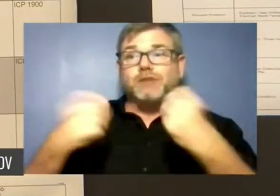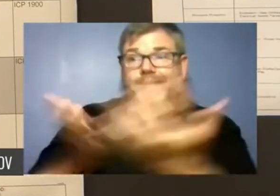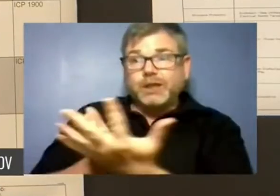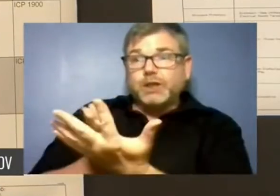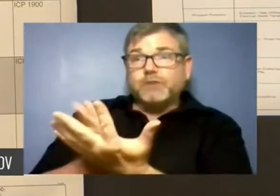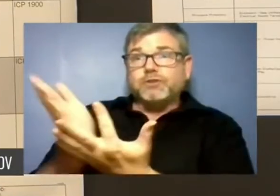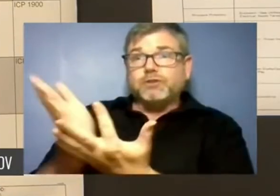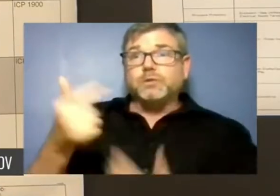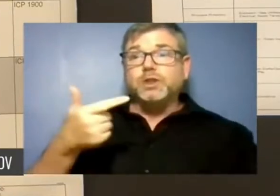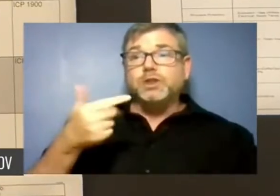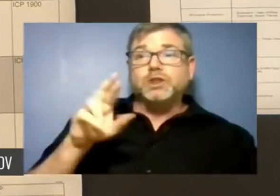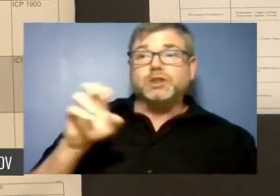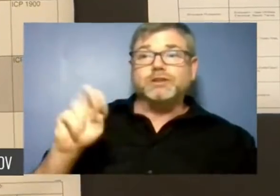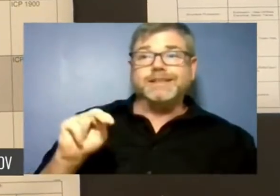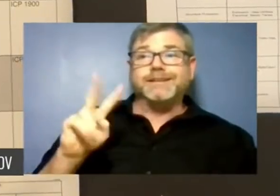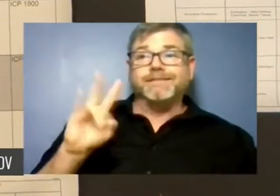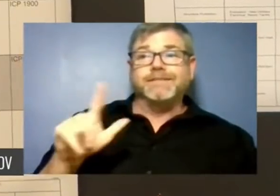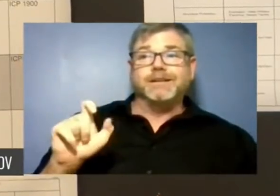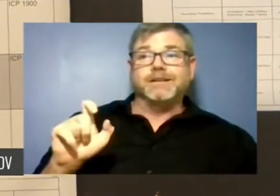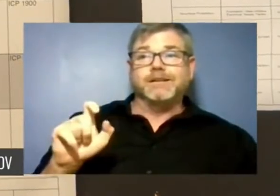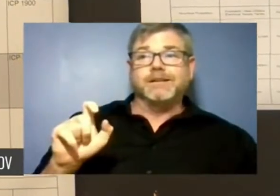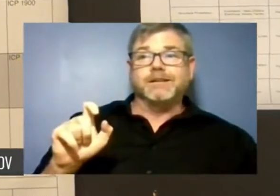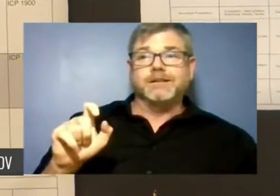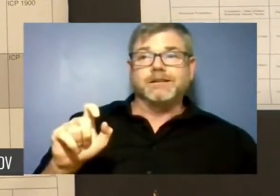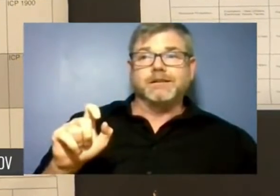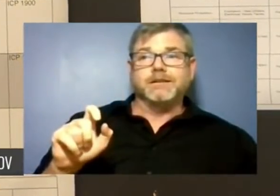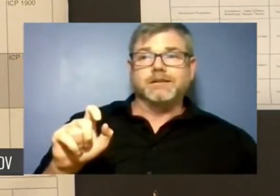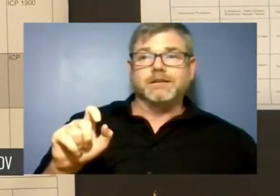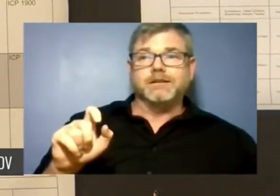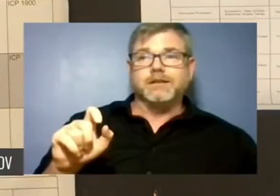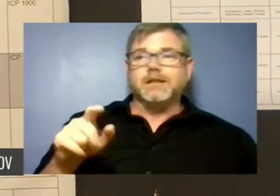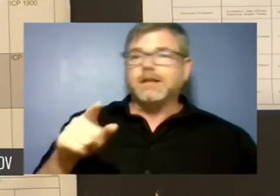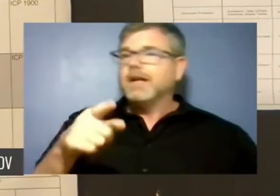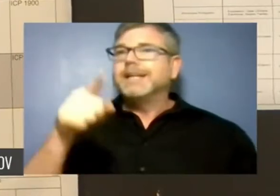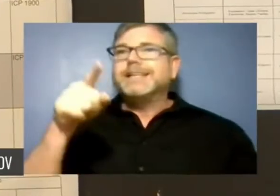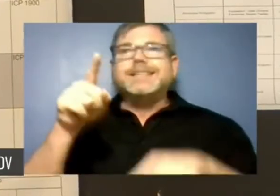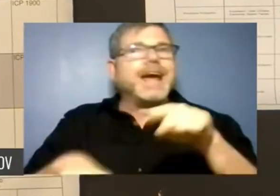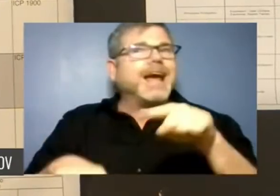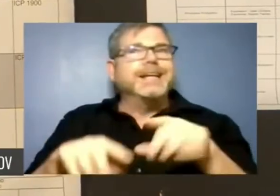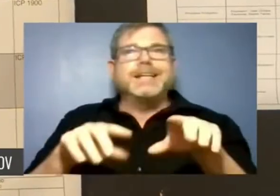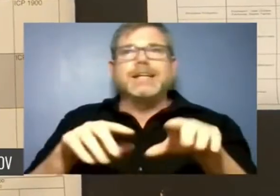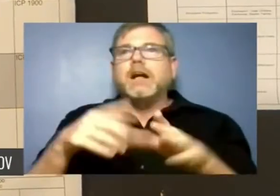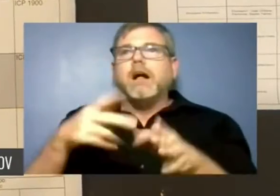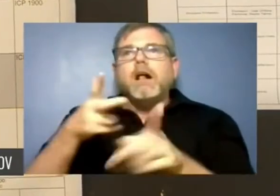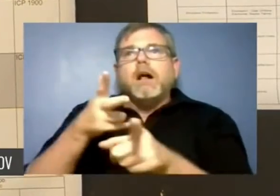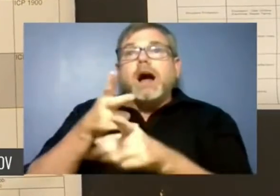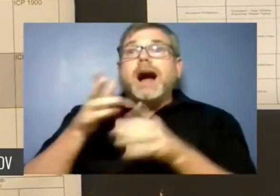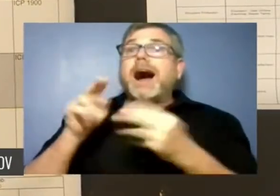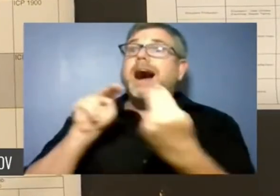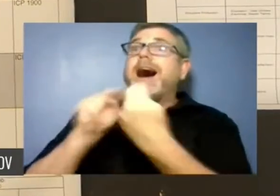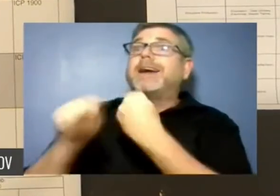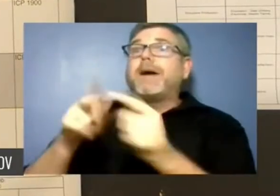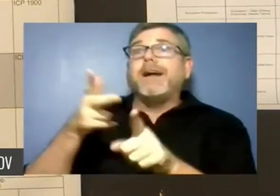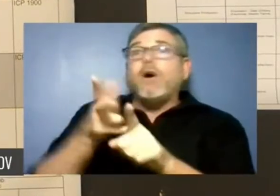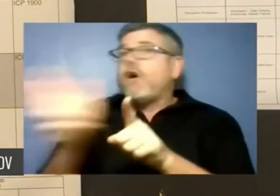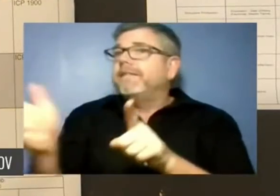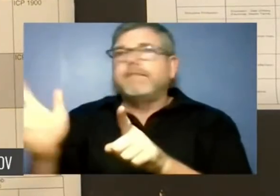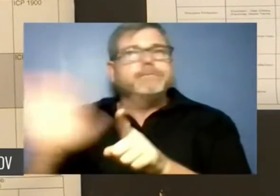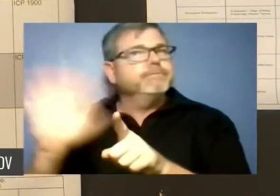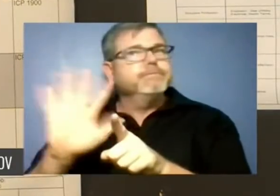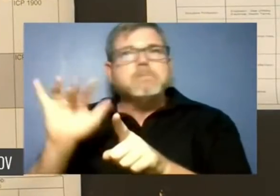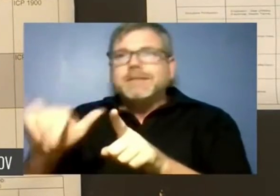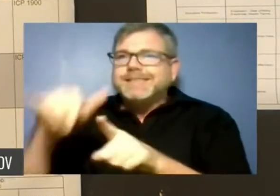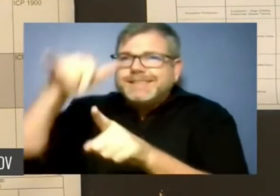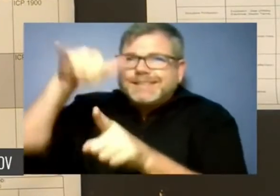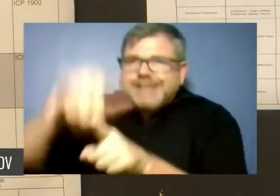circumstances. We are patrolling that area heavily. We do have National Guard in the area. So again, if you're using